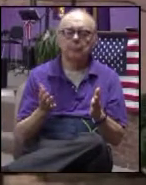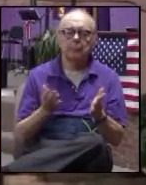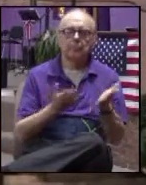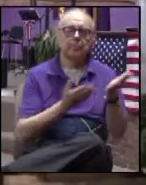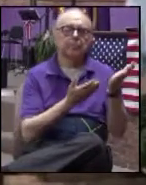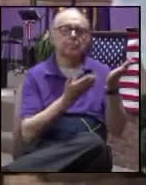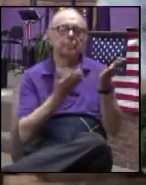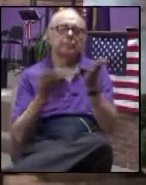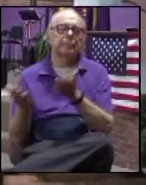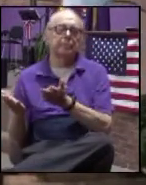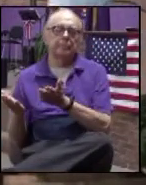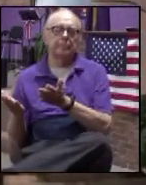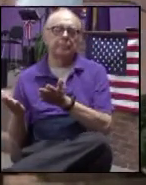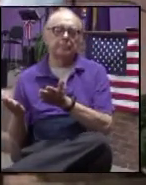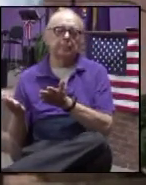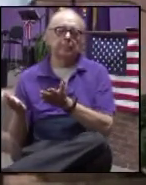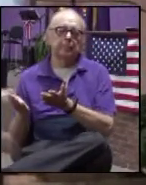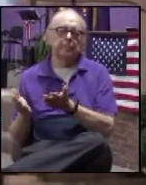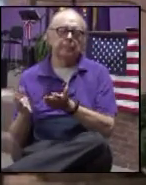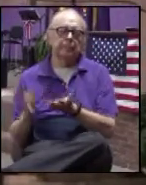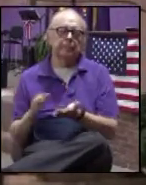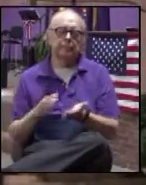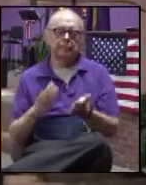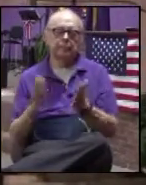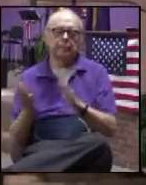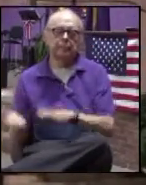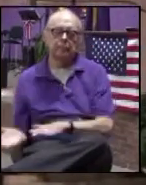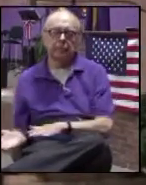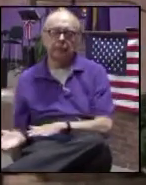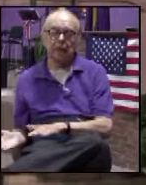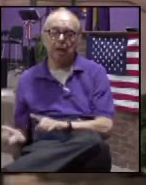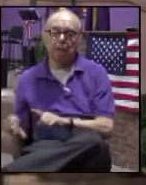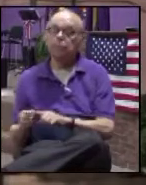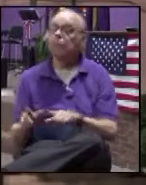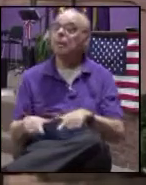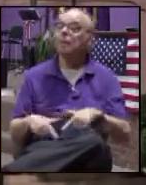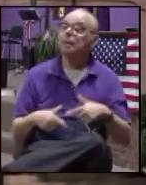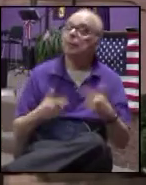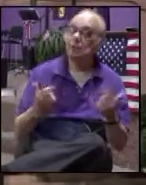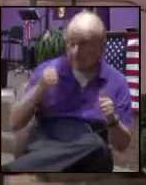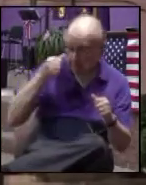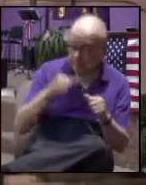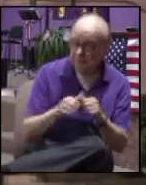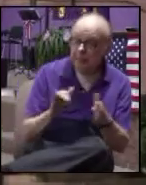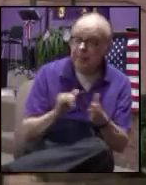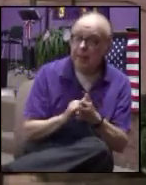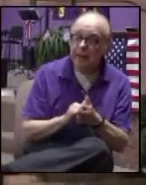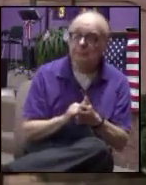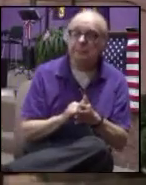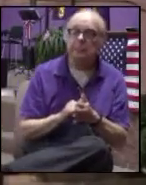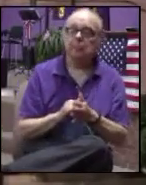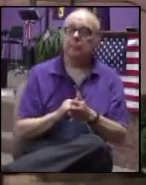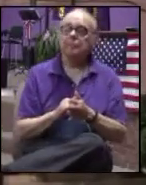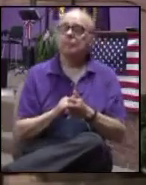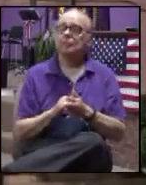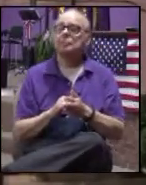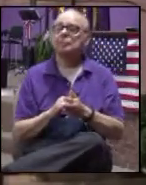Bringing Death to Life. Remember?